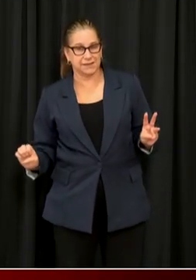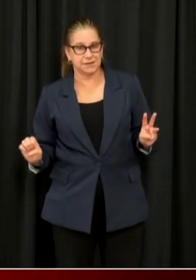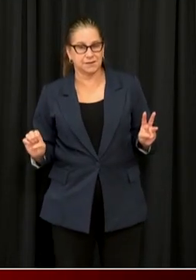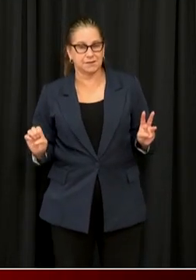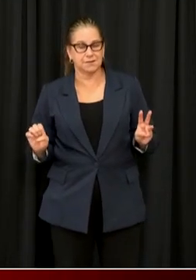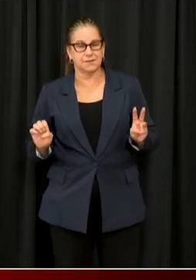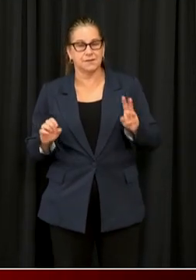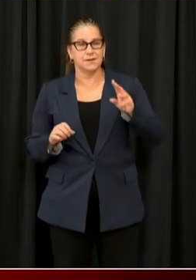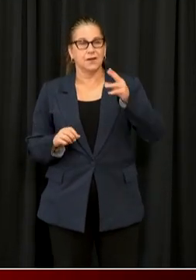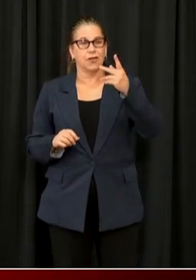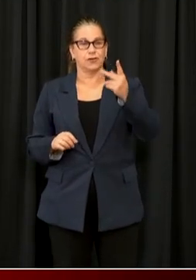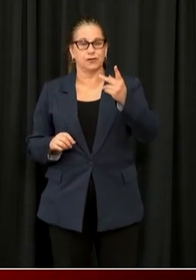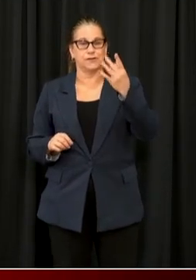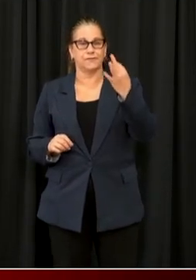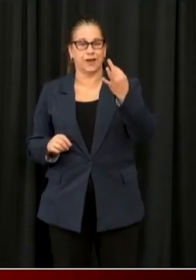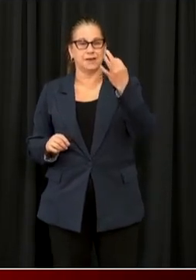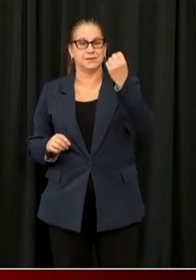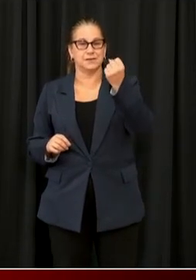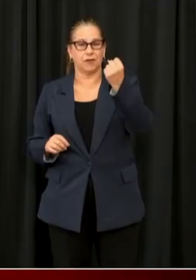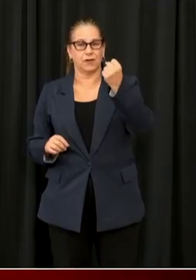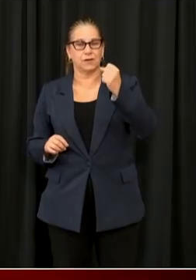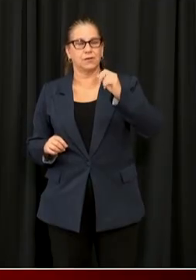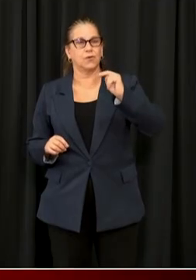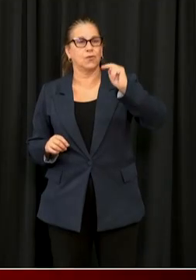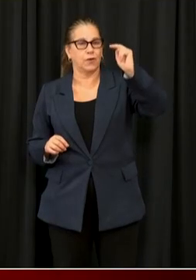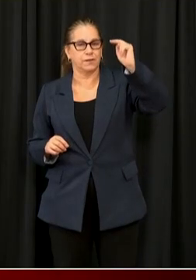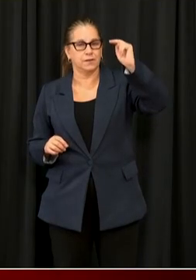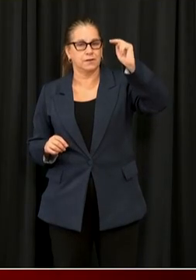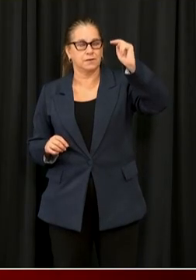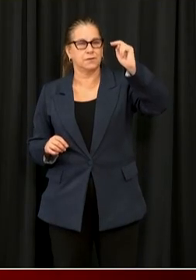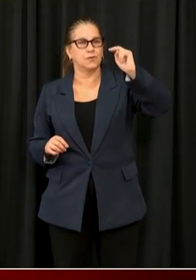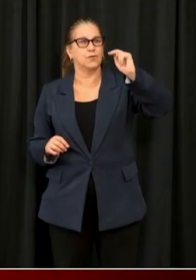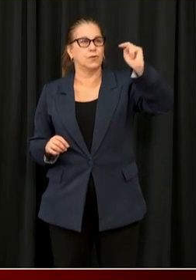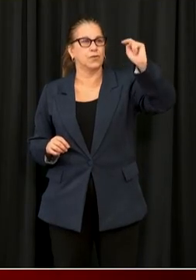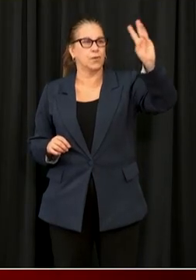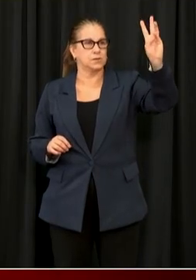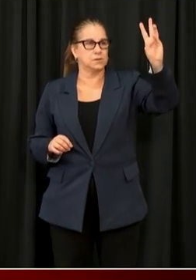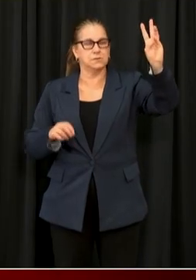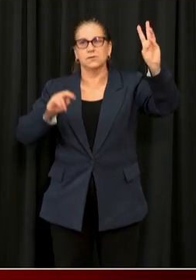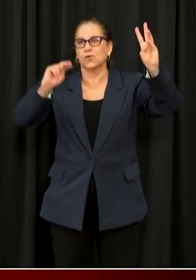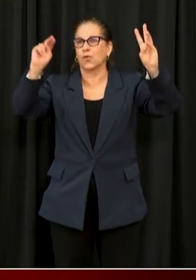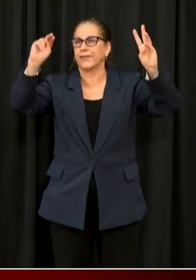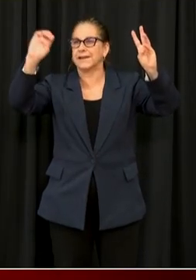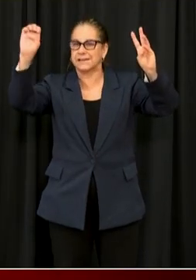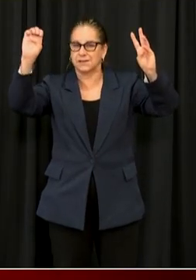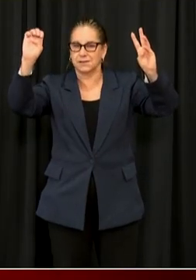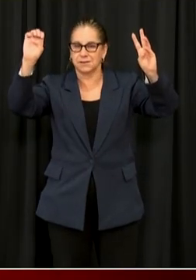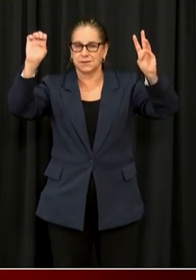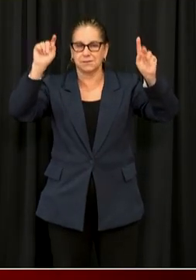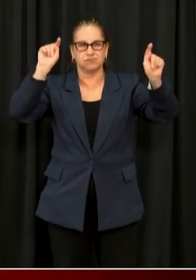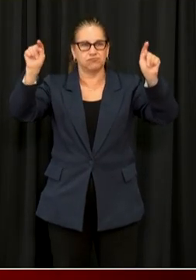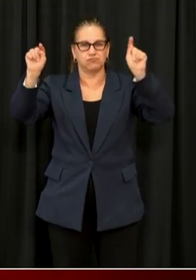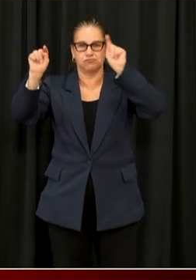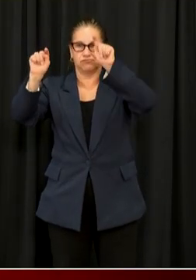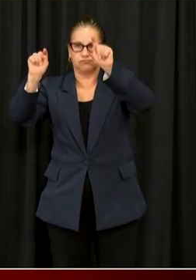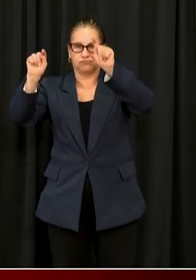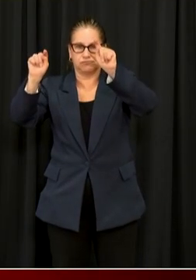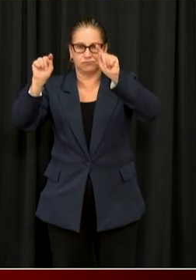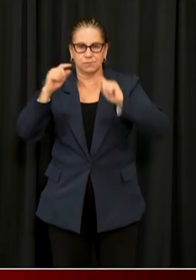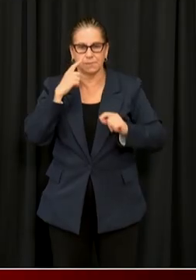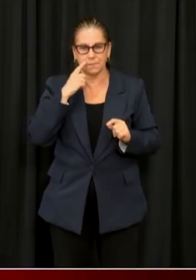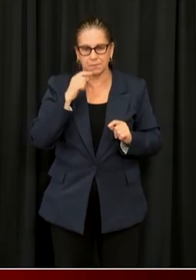and northwest, northeast sides of the city. We'll put that up on the coronavirus.dc.gov this